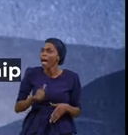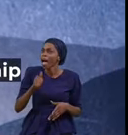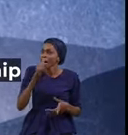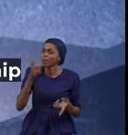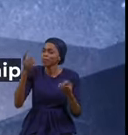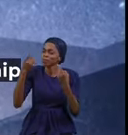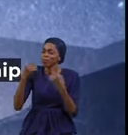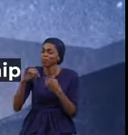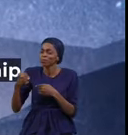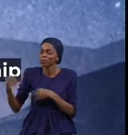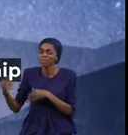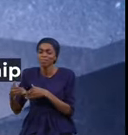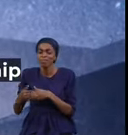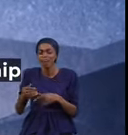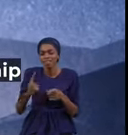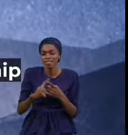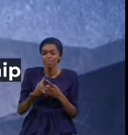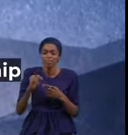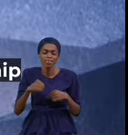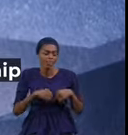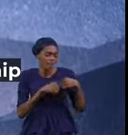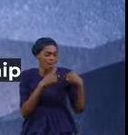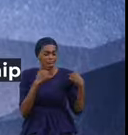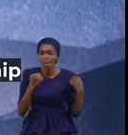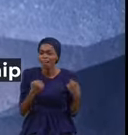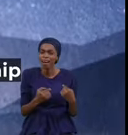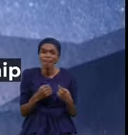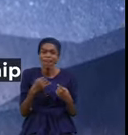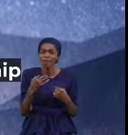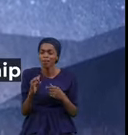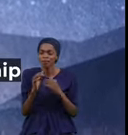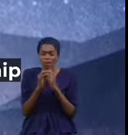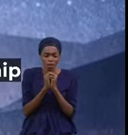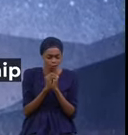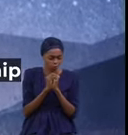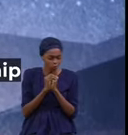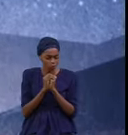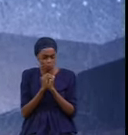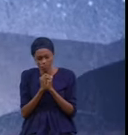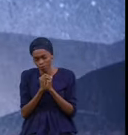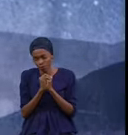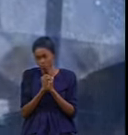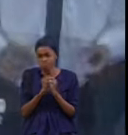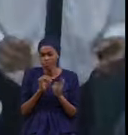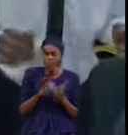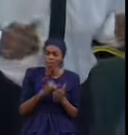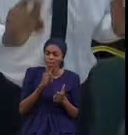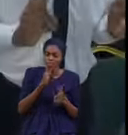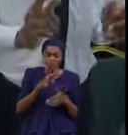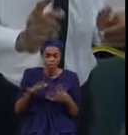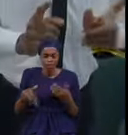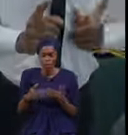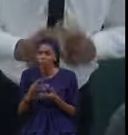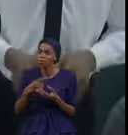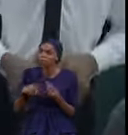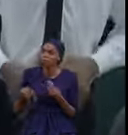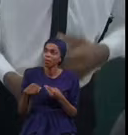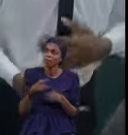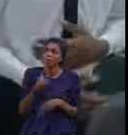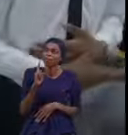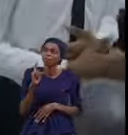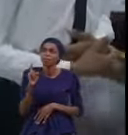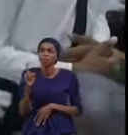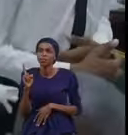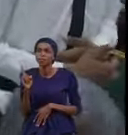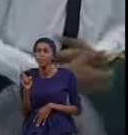heart. I'm coming back to the heart of worship, and it's all about